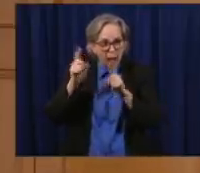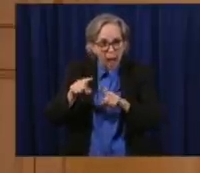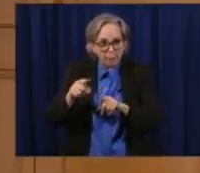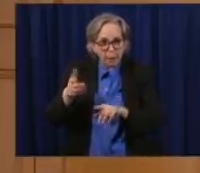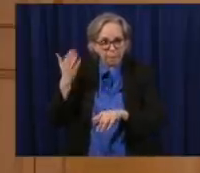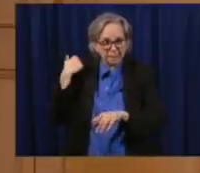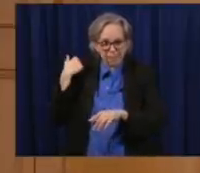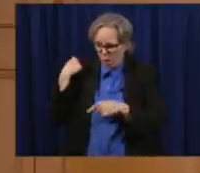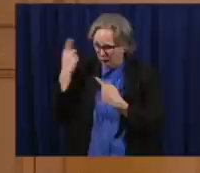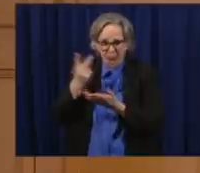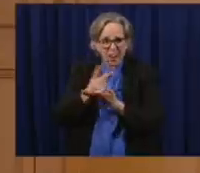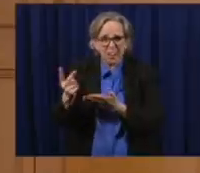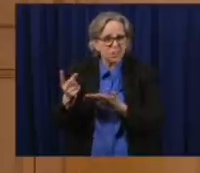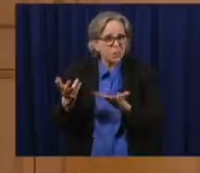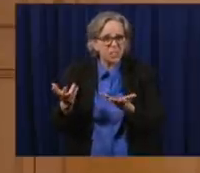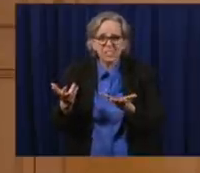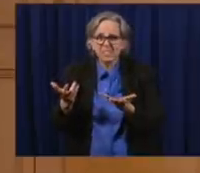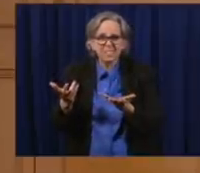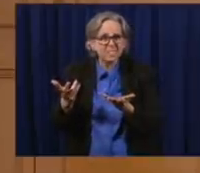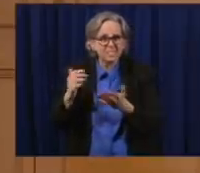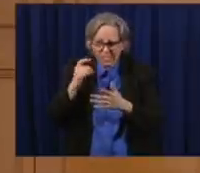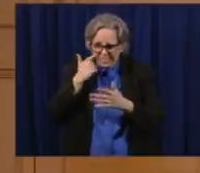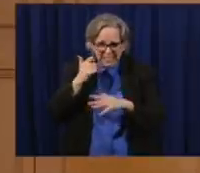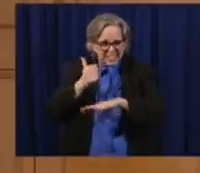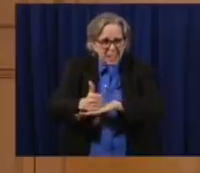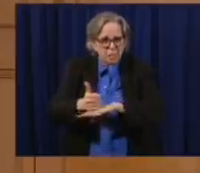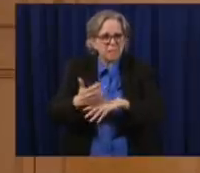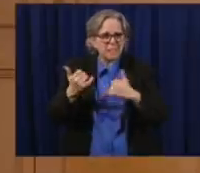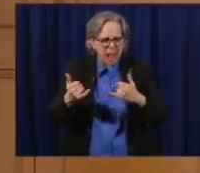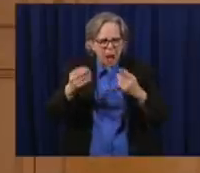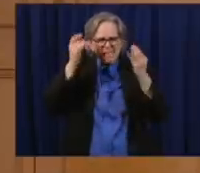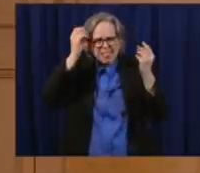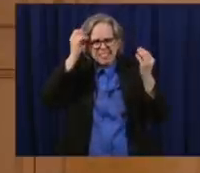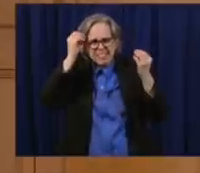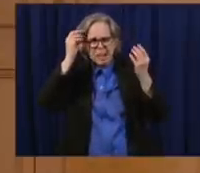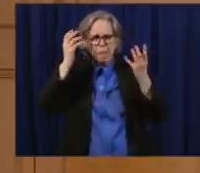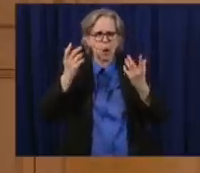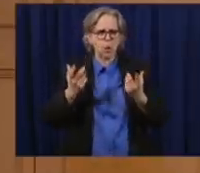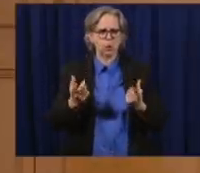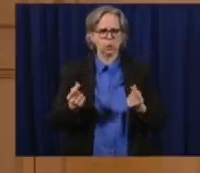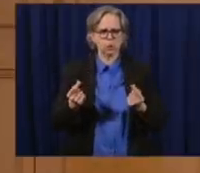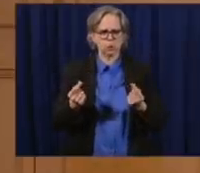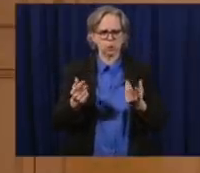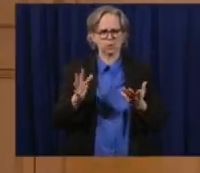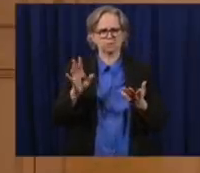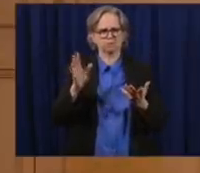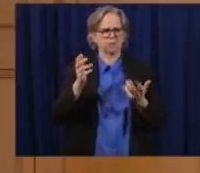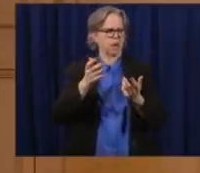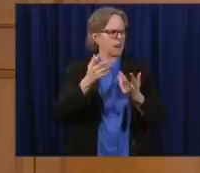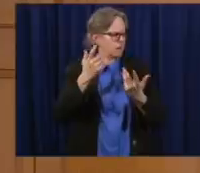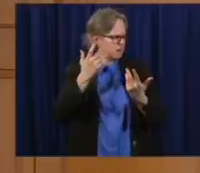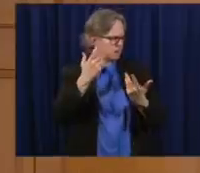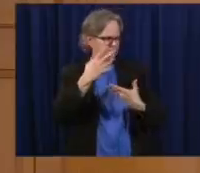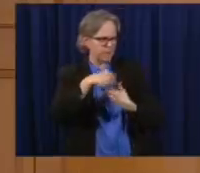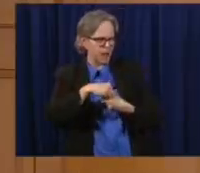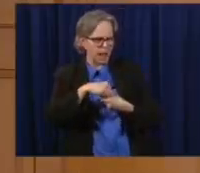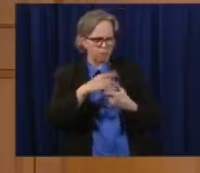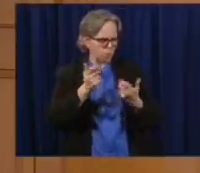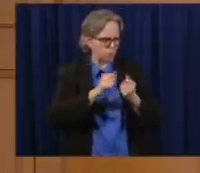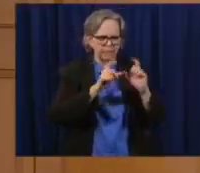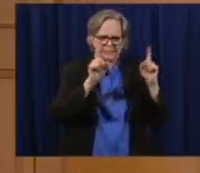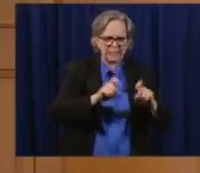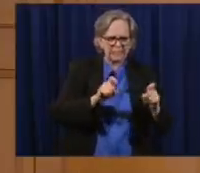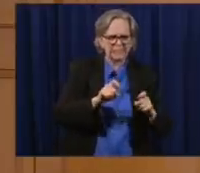super thoughtful and maximize everything, whether it's testing or any of the other gating things. But you're right,